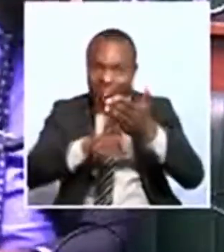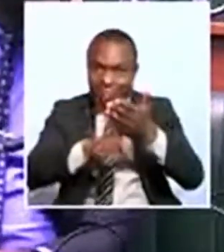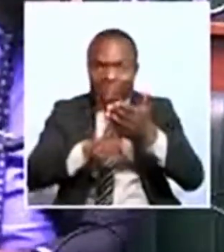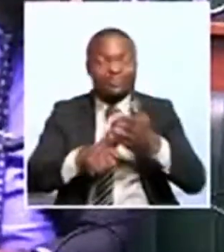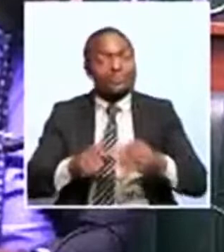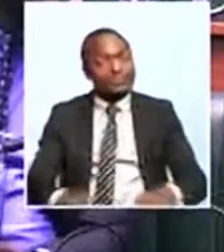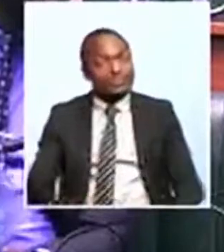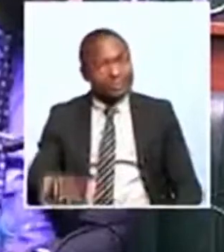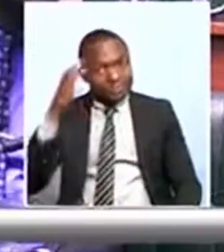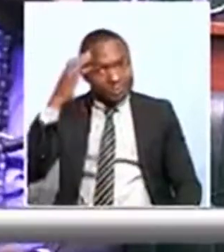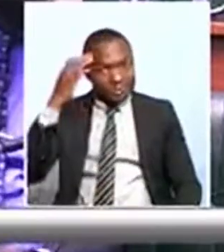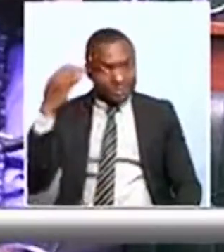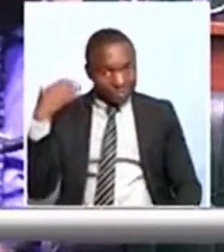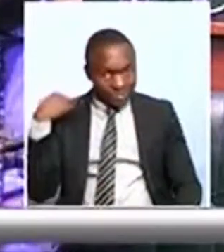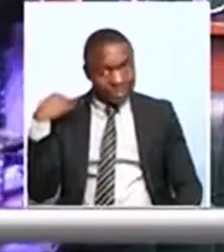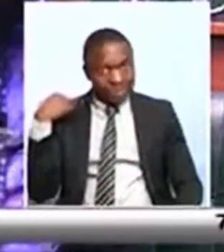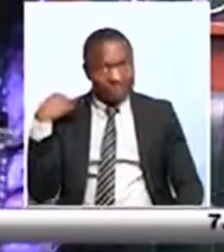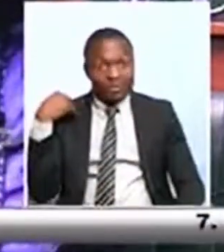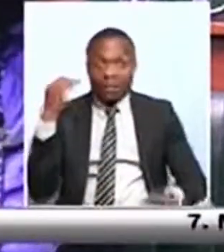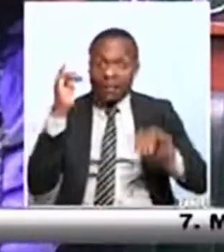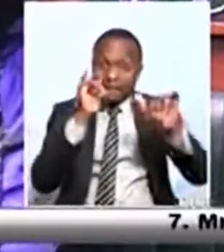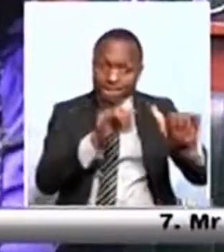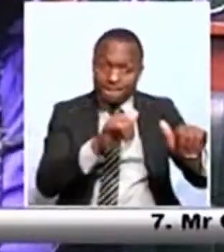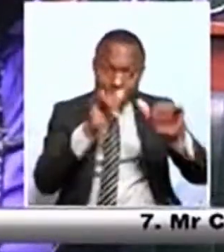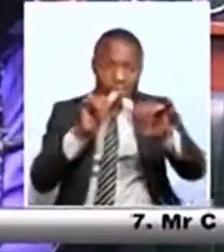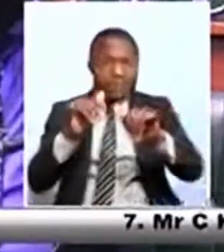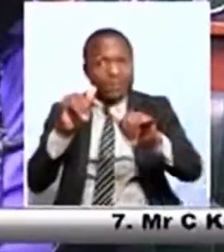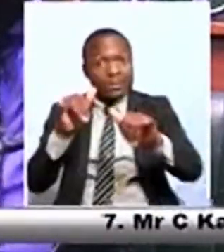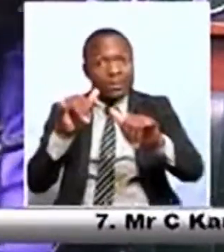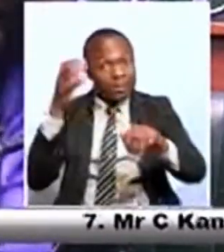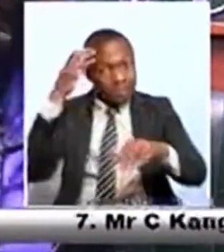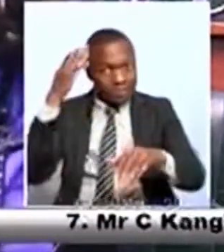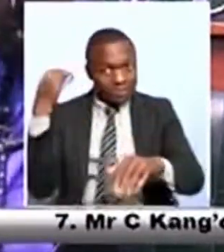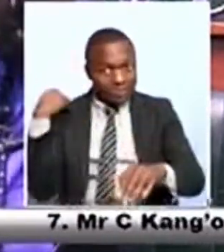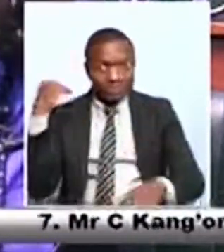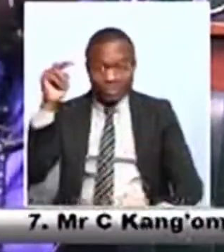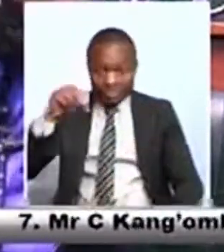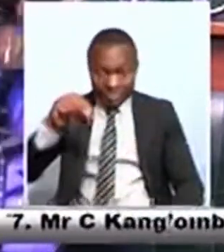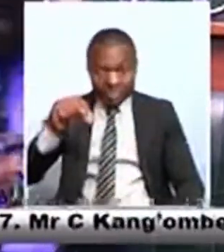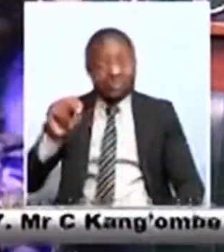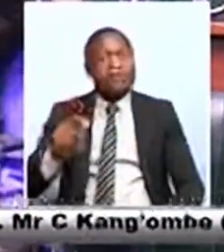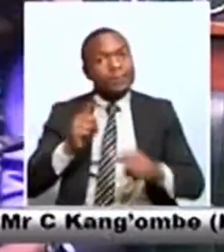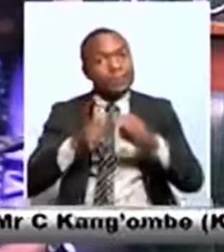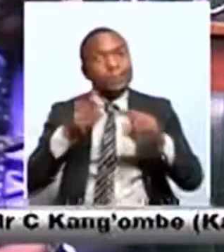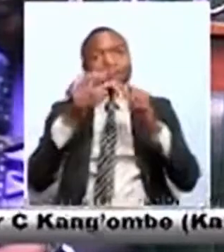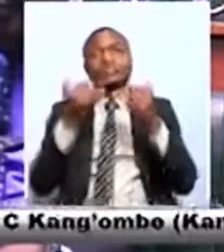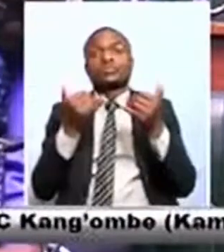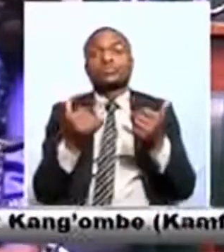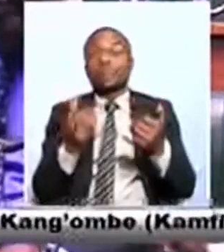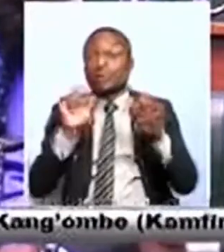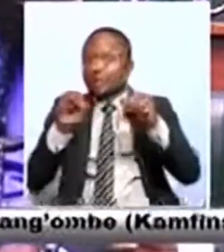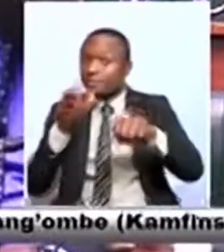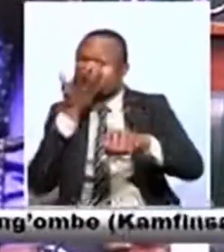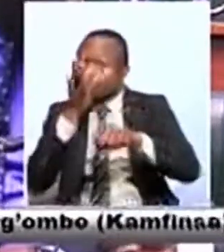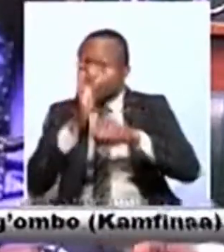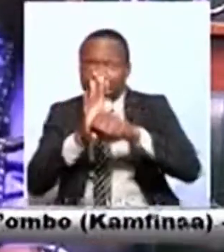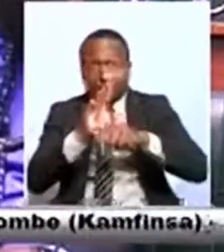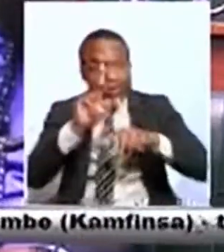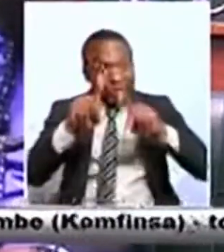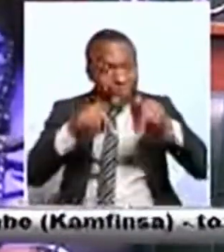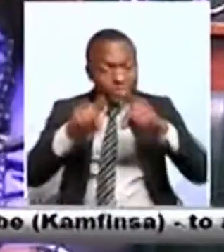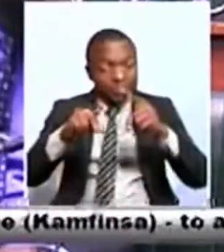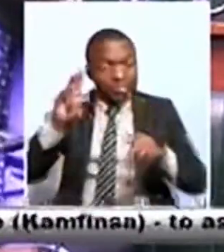of the Settlement Office in Ndola, I think so. Now, are you able to assure the people of